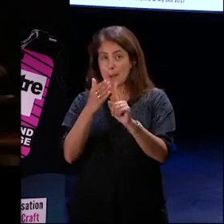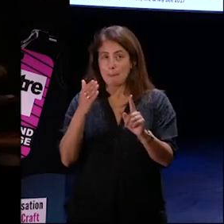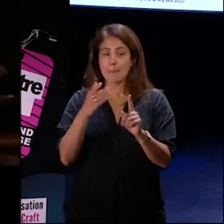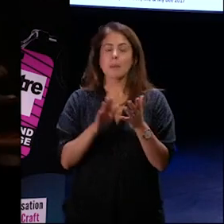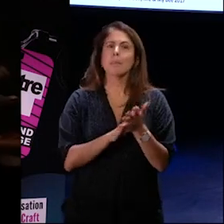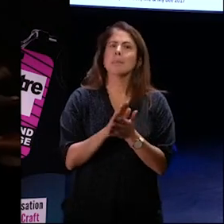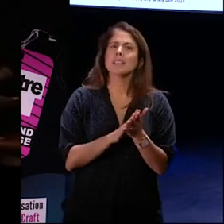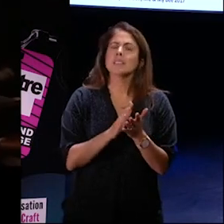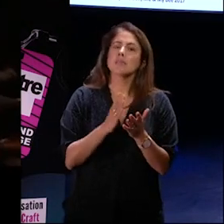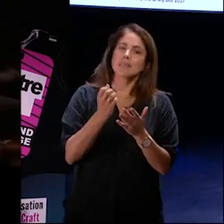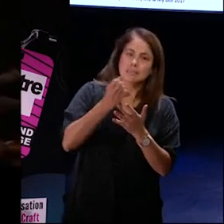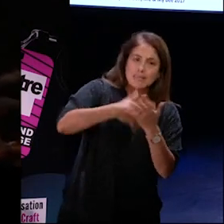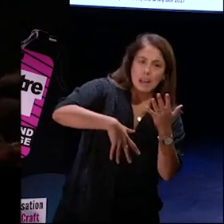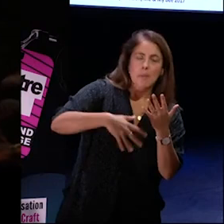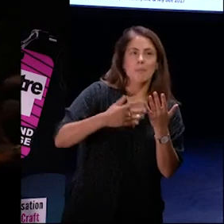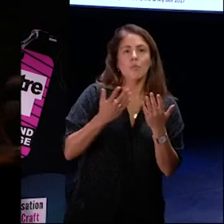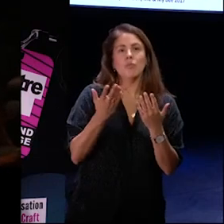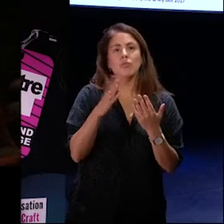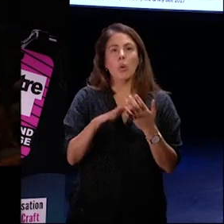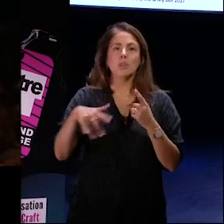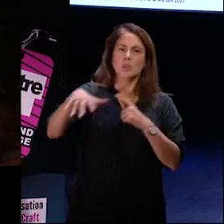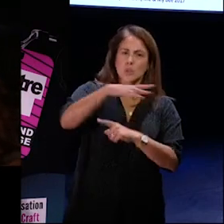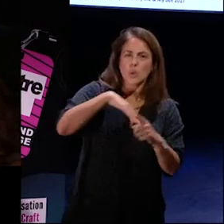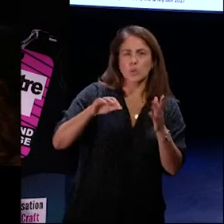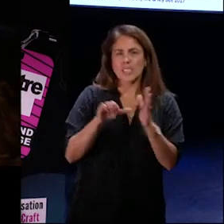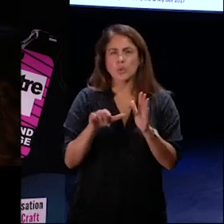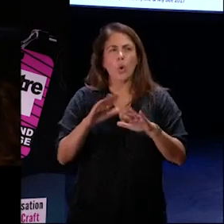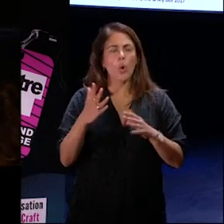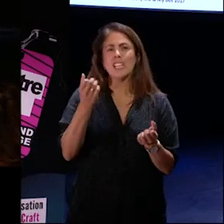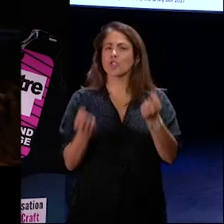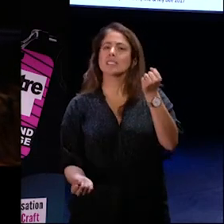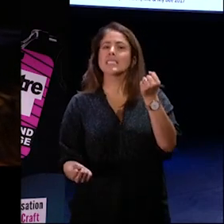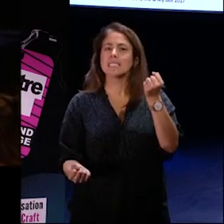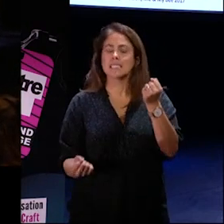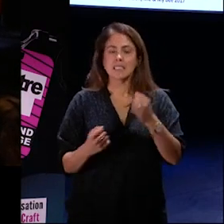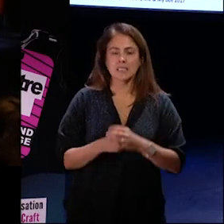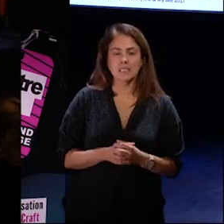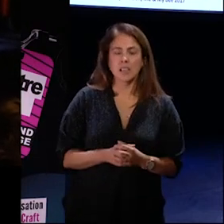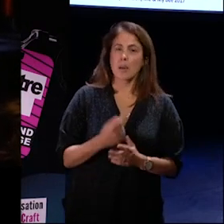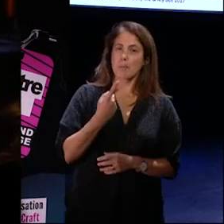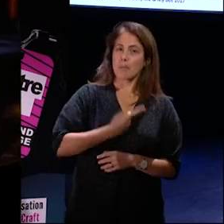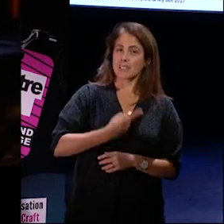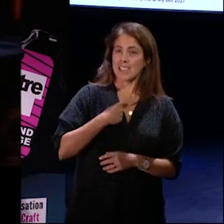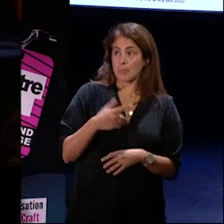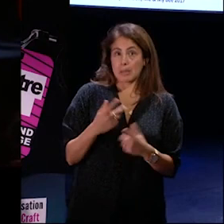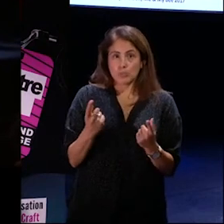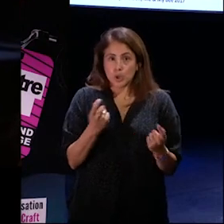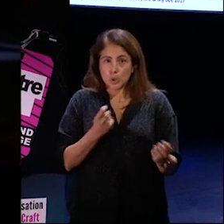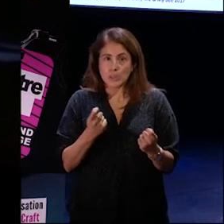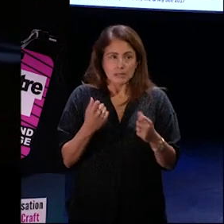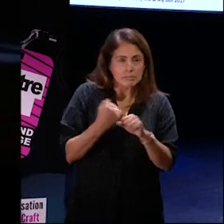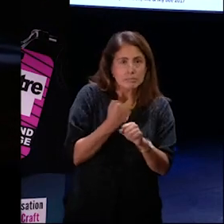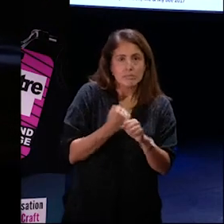that they usually stem from a social issue or injustice of some sorts. And I guess as I've been producing and making